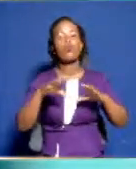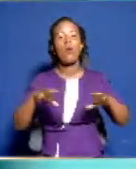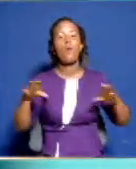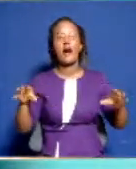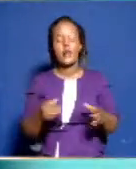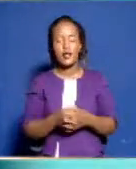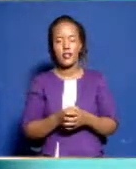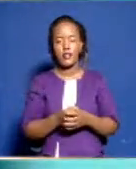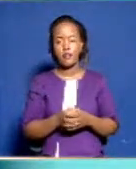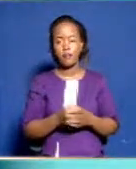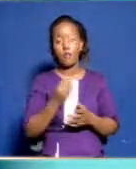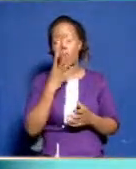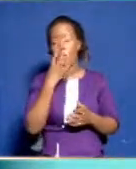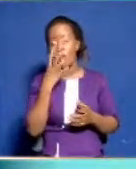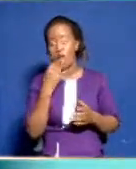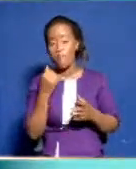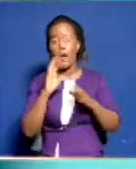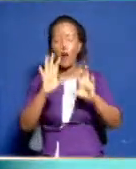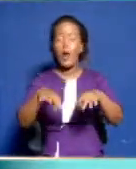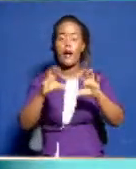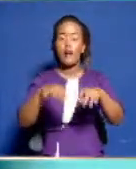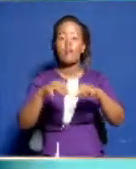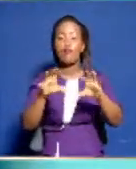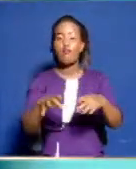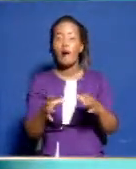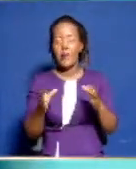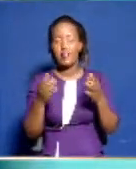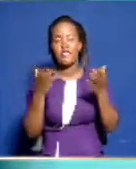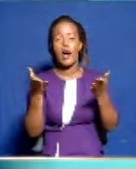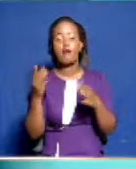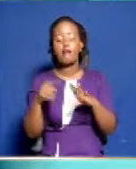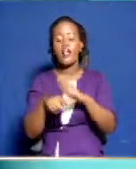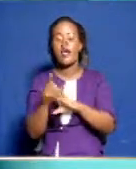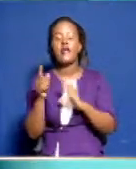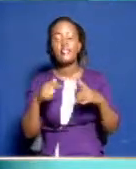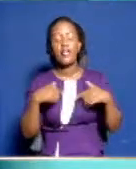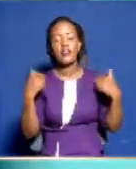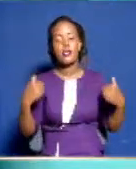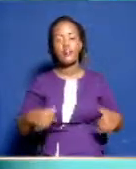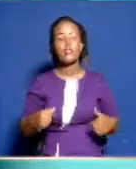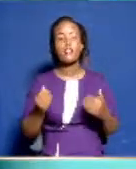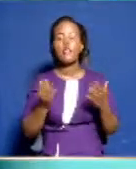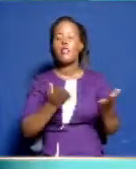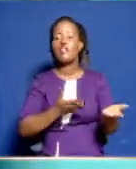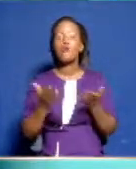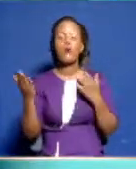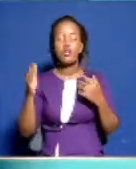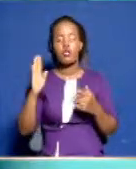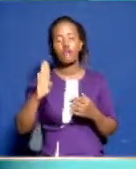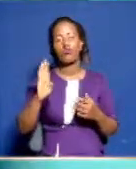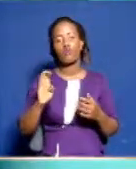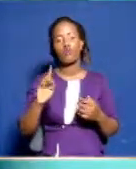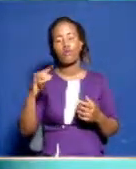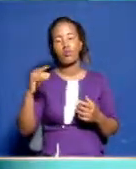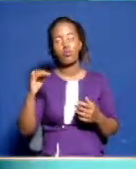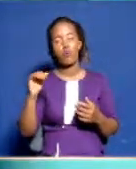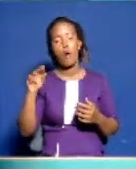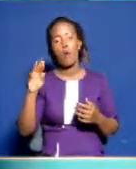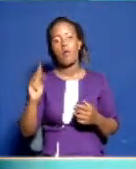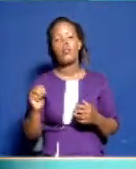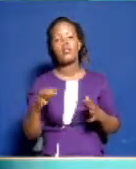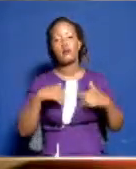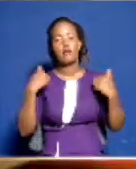such as Redlands Roses have entered the Chinese market, exporting flowers to Beijing, Guangzhou, and